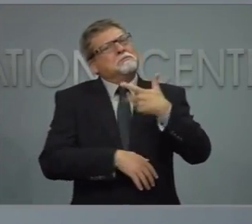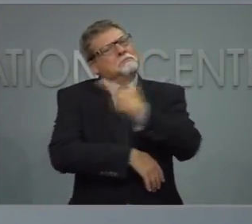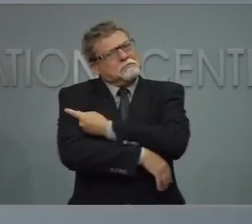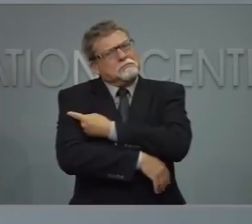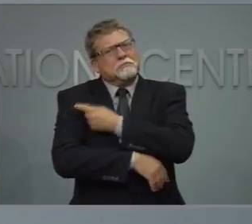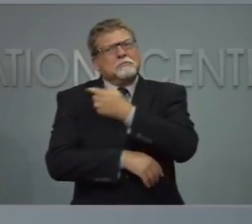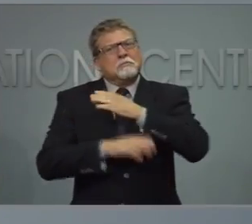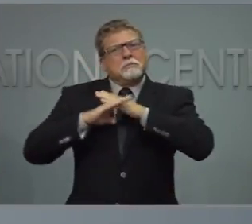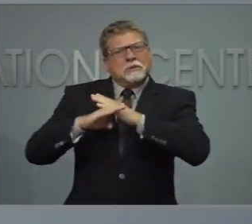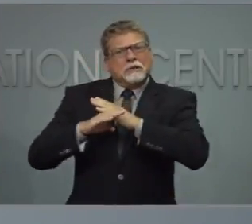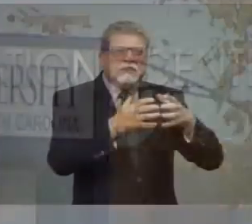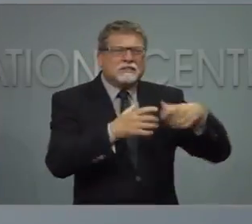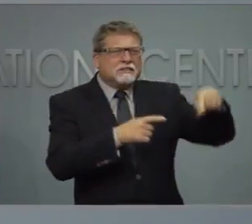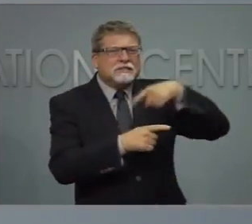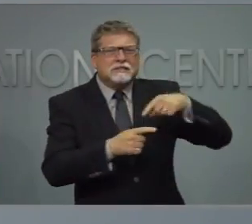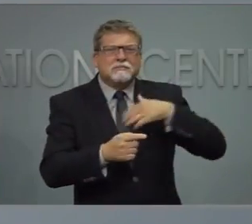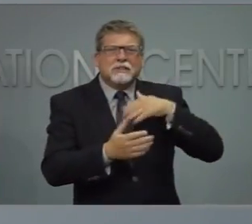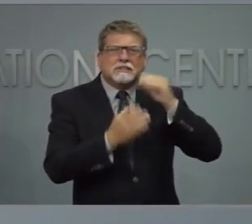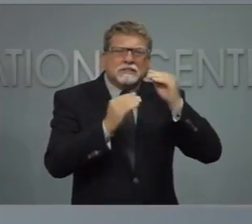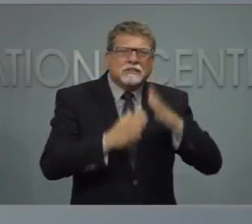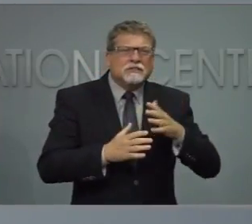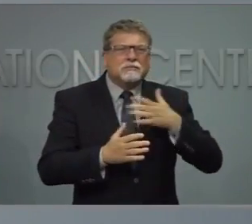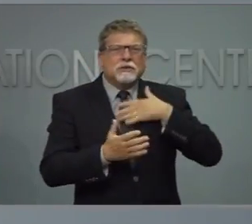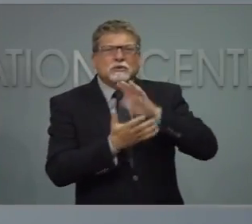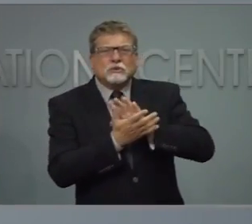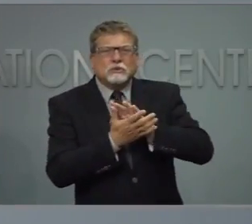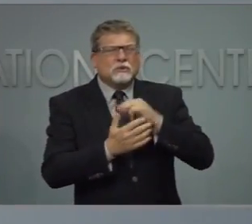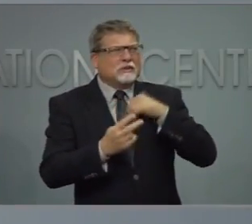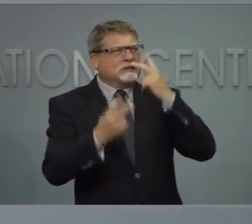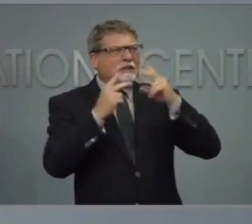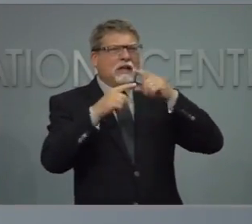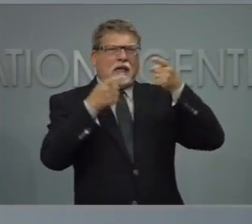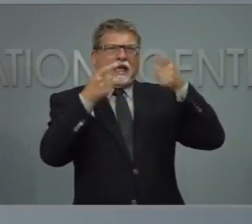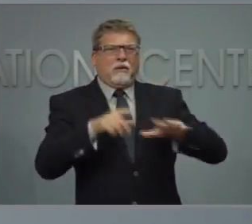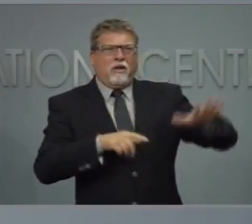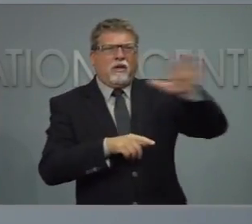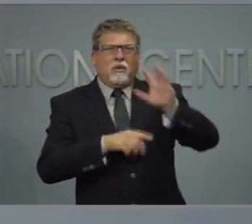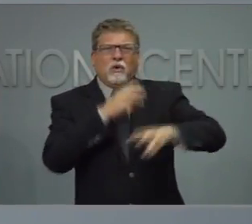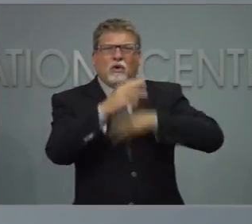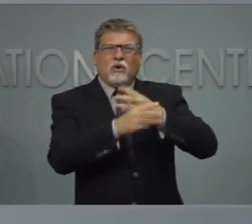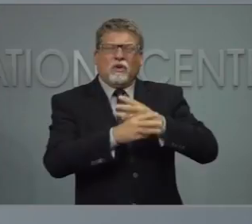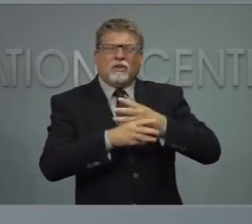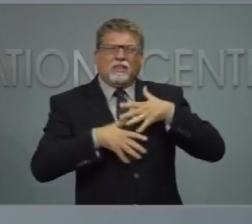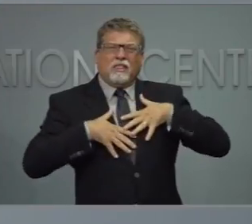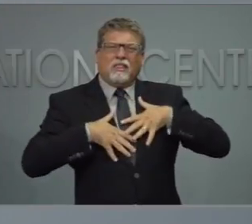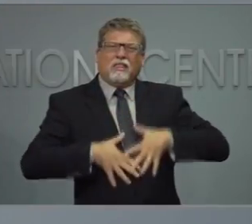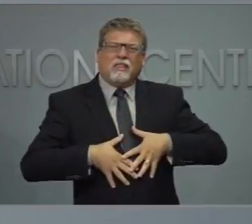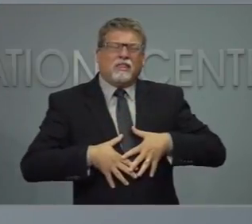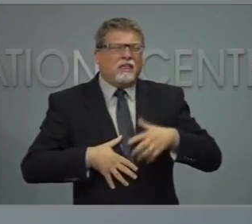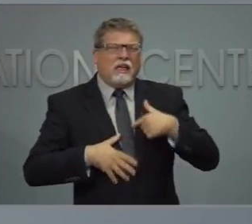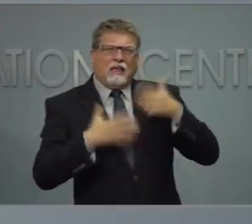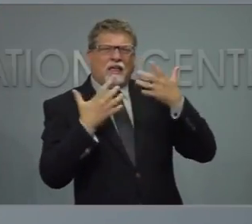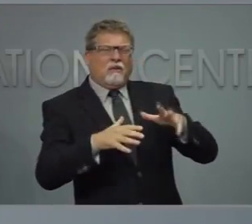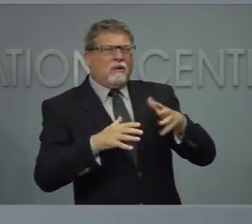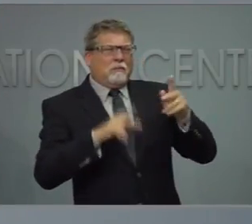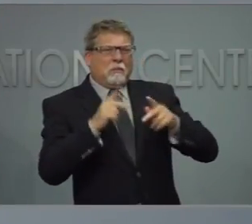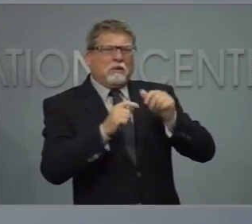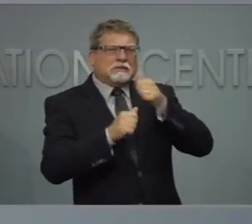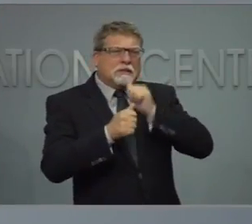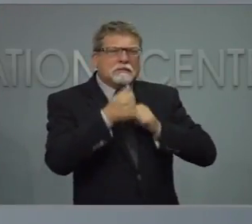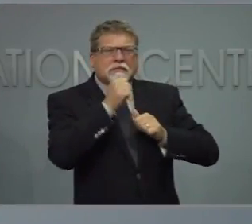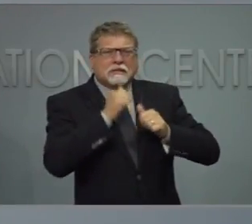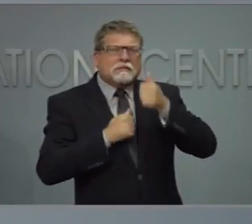Fayetteville State University. Not only did I want to get vaccinated for my own peace of mind, but for everyone around me who else might have, could